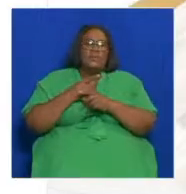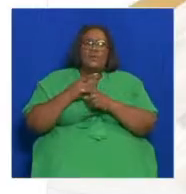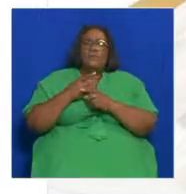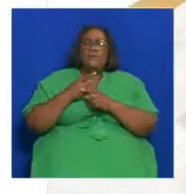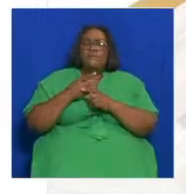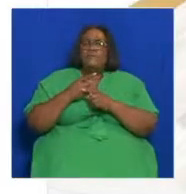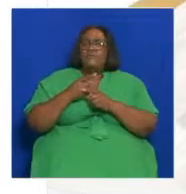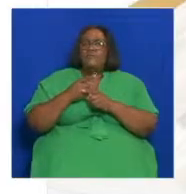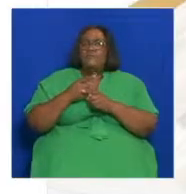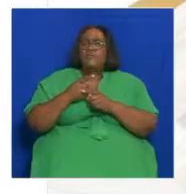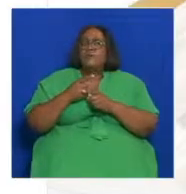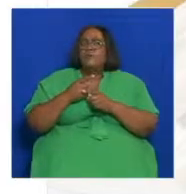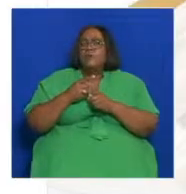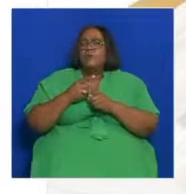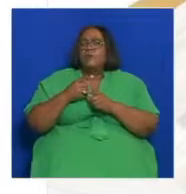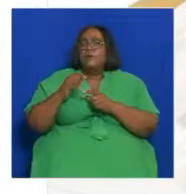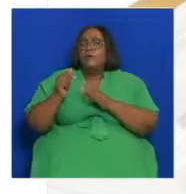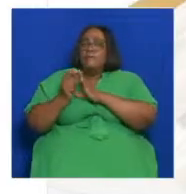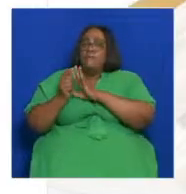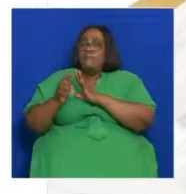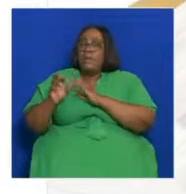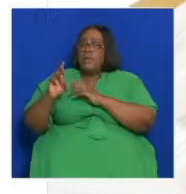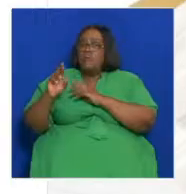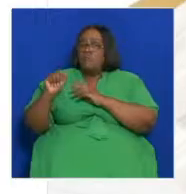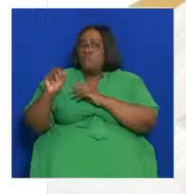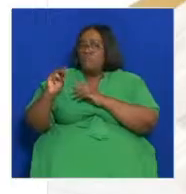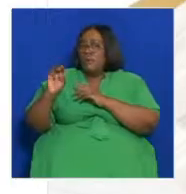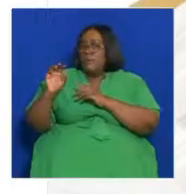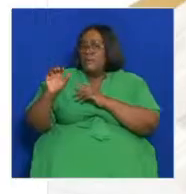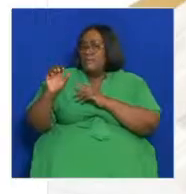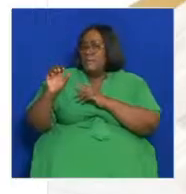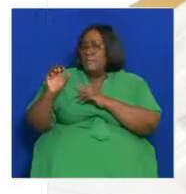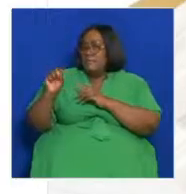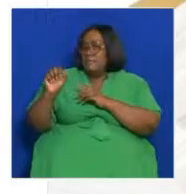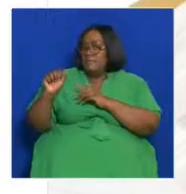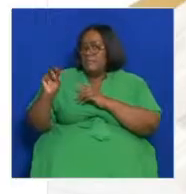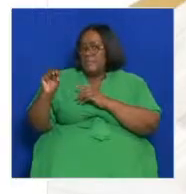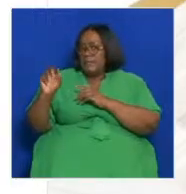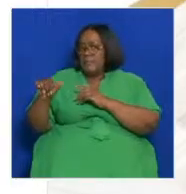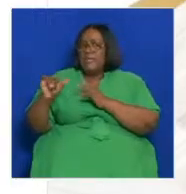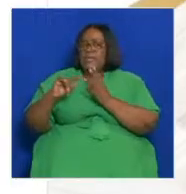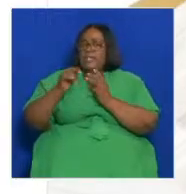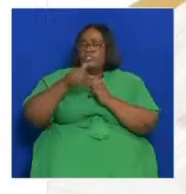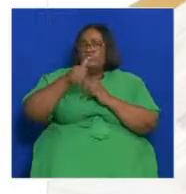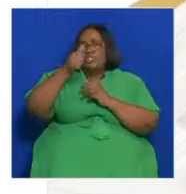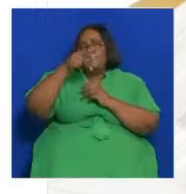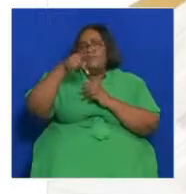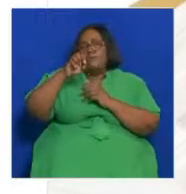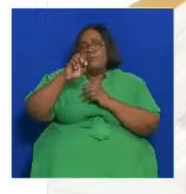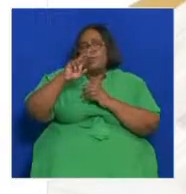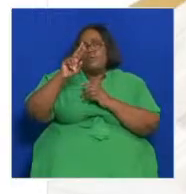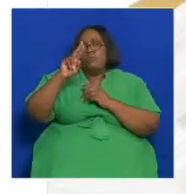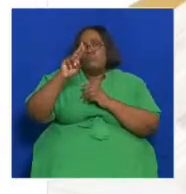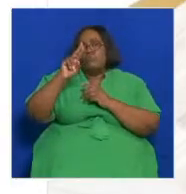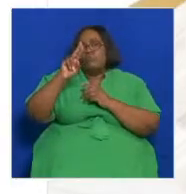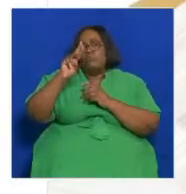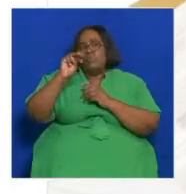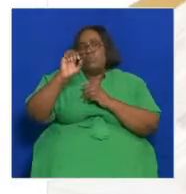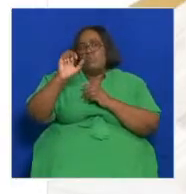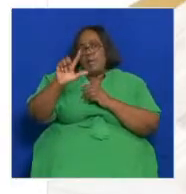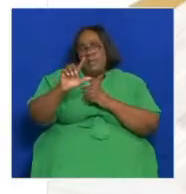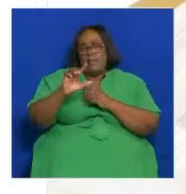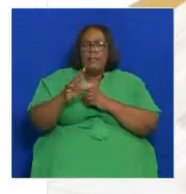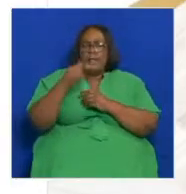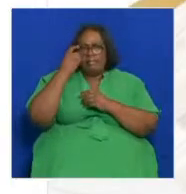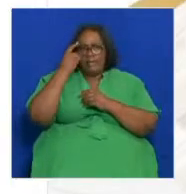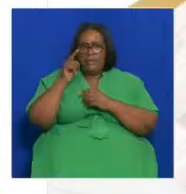Perumal, and the disciplinary and legal matter concerning Mr. Rapeso. I think it's important to mention which